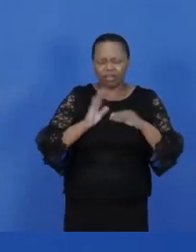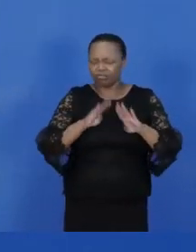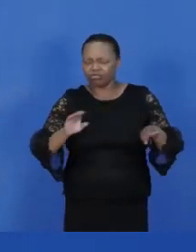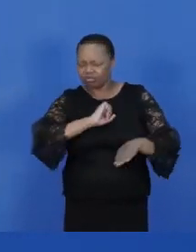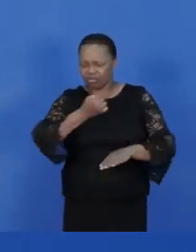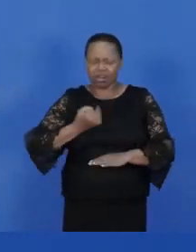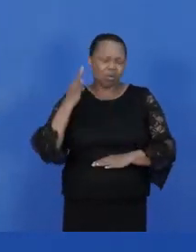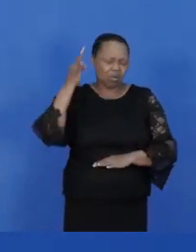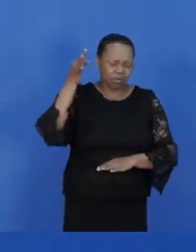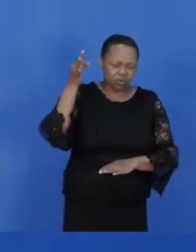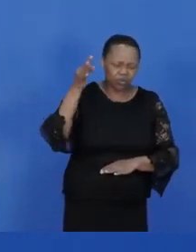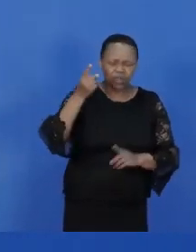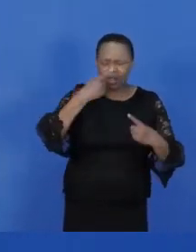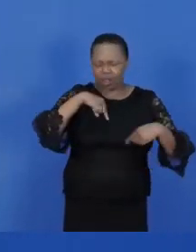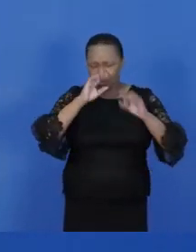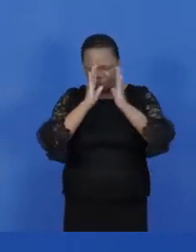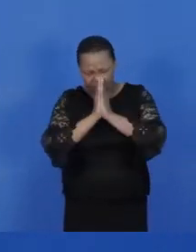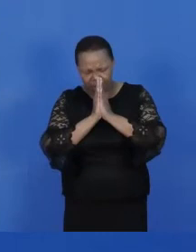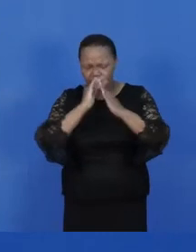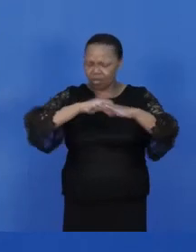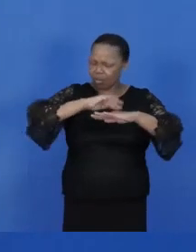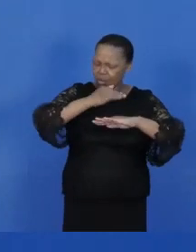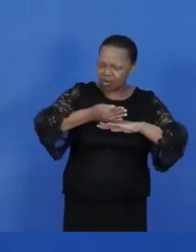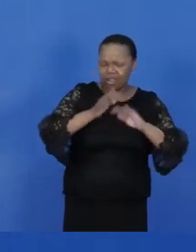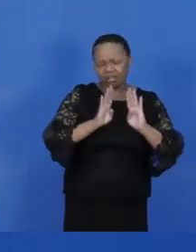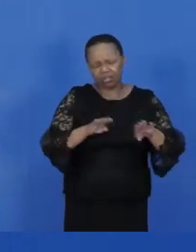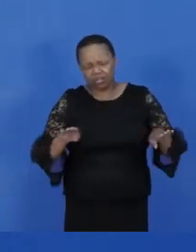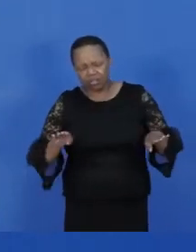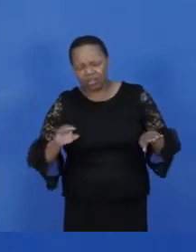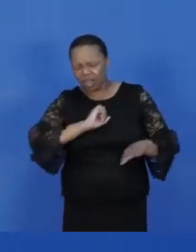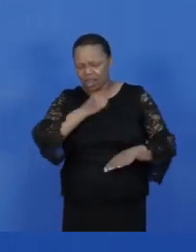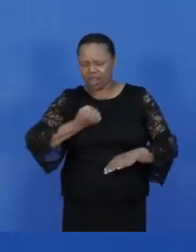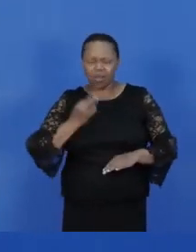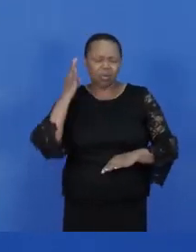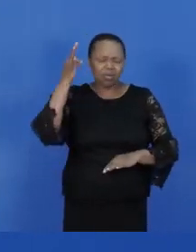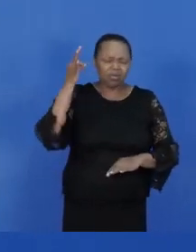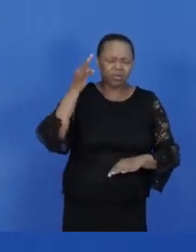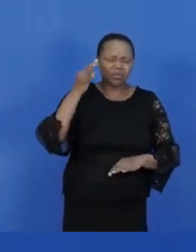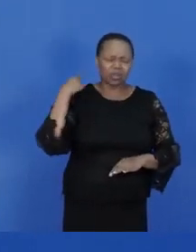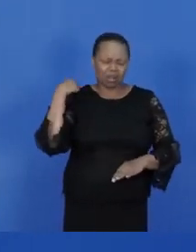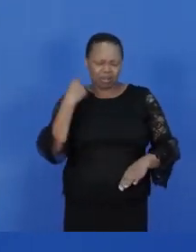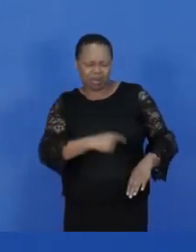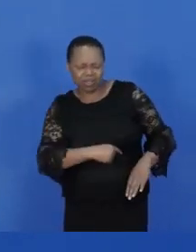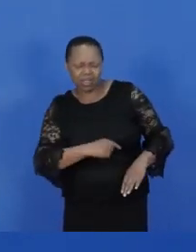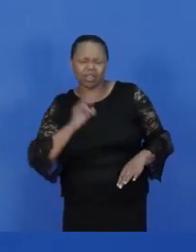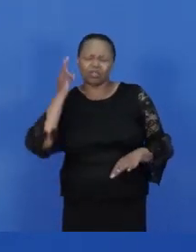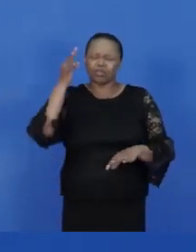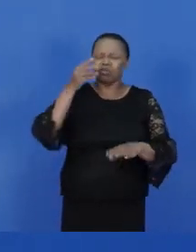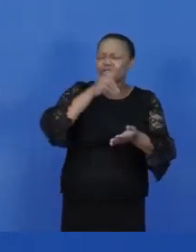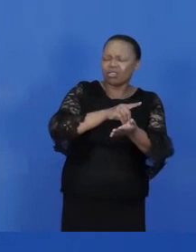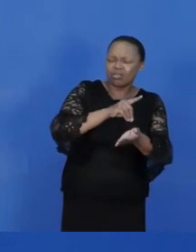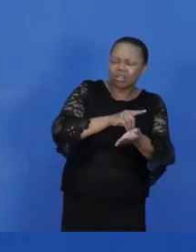future of our generation. So we pray that you protect them and you preserve them. They are our future presidents, our future doctors,